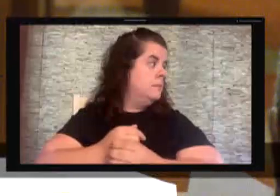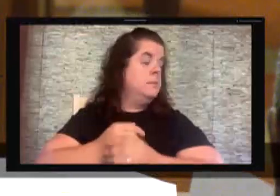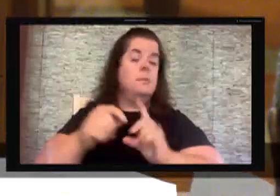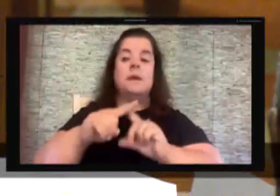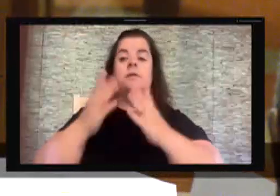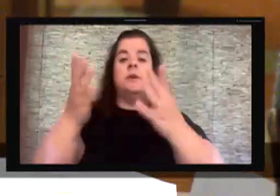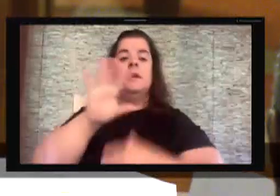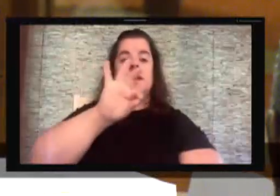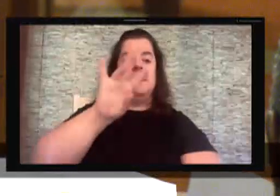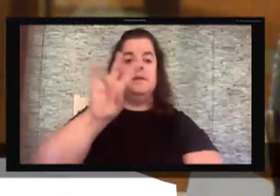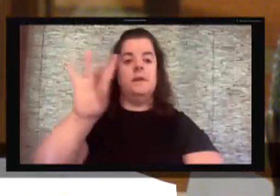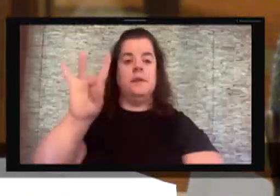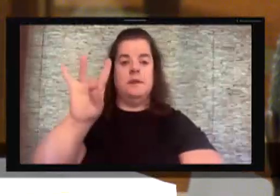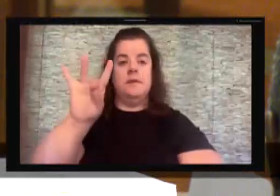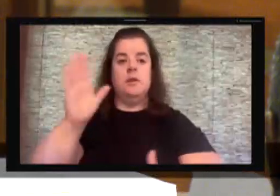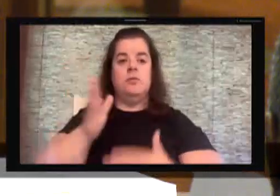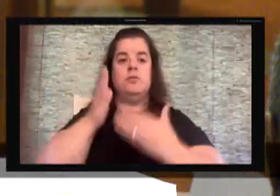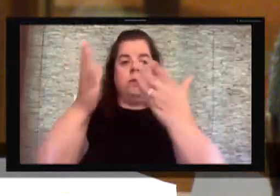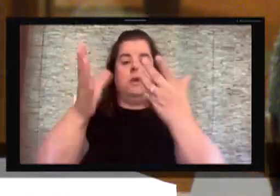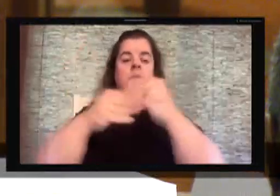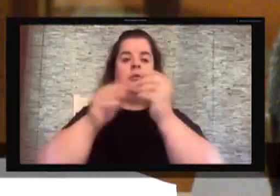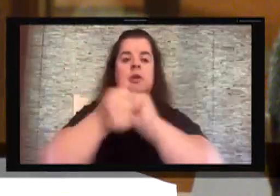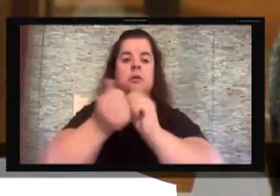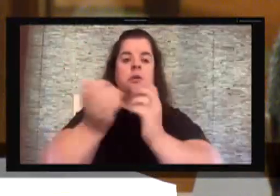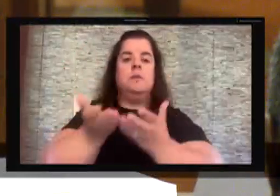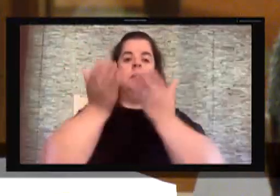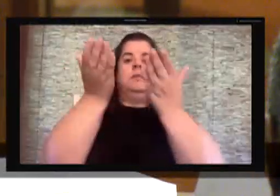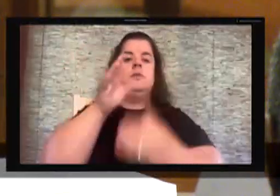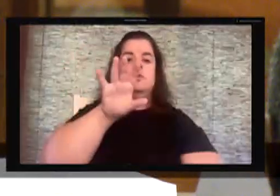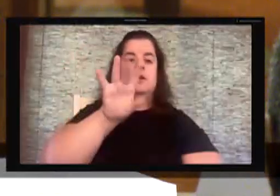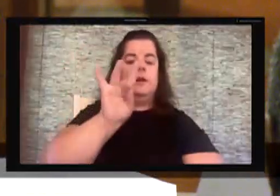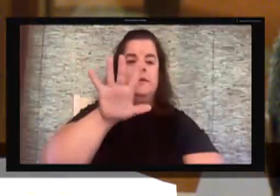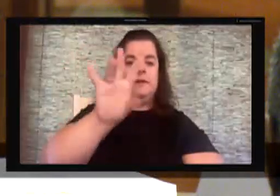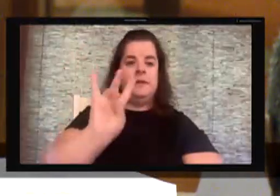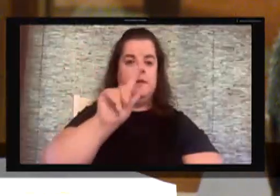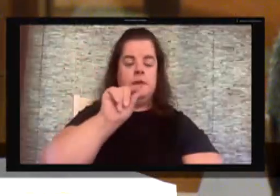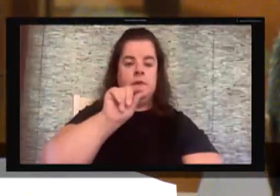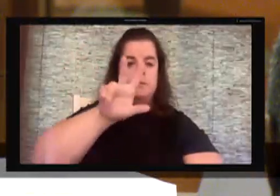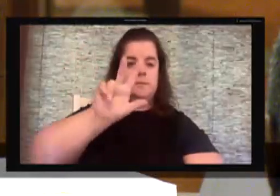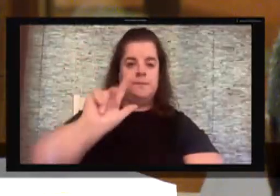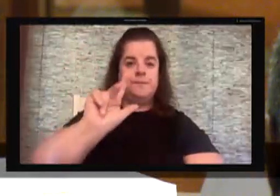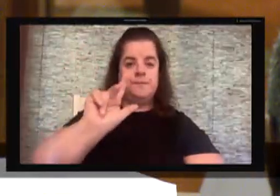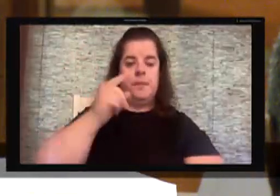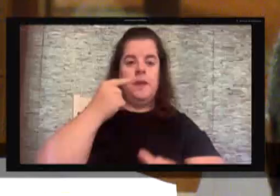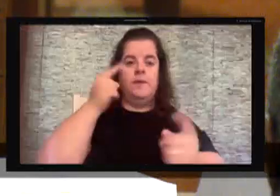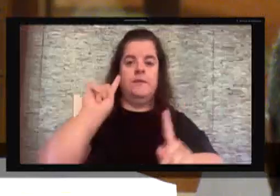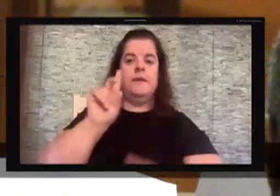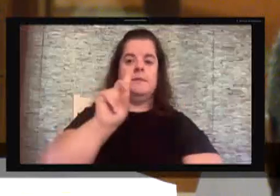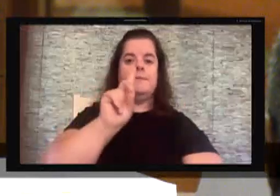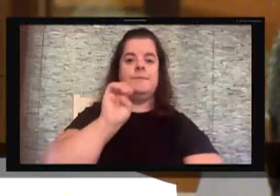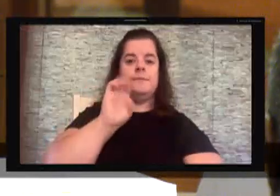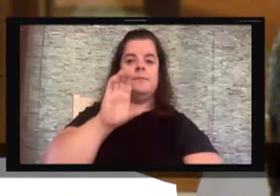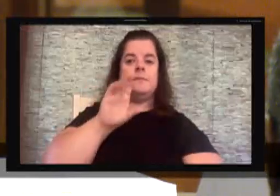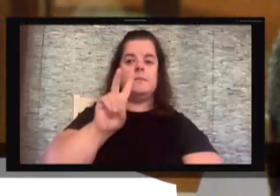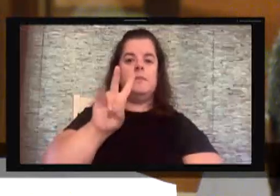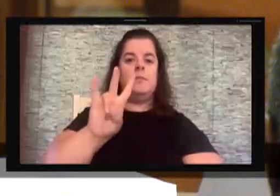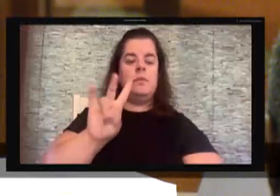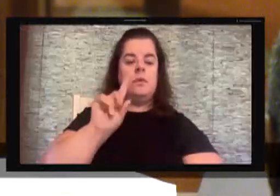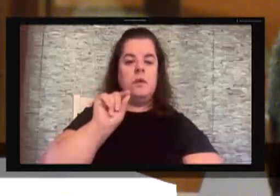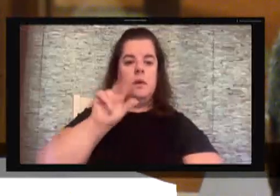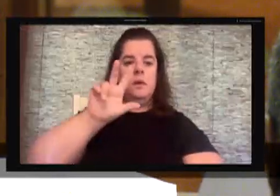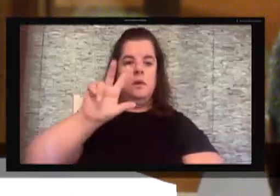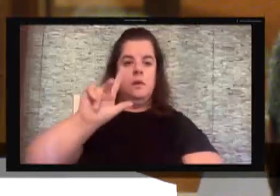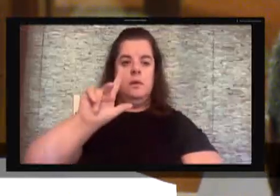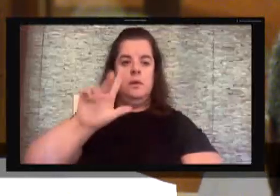Bill 978, resolution further amending resolution 857 of 2023, effective December